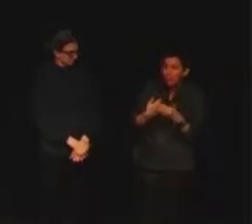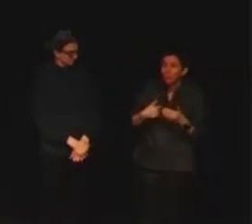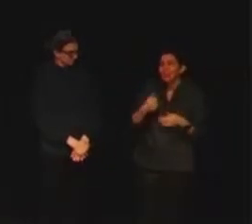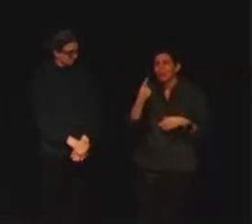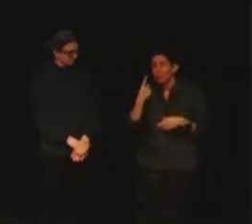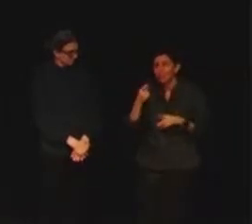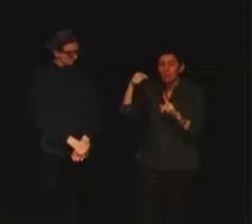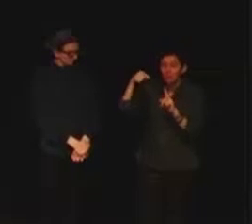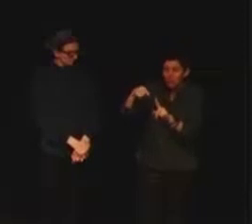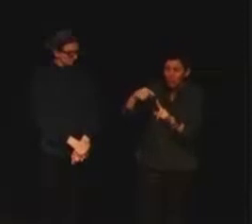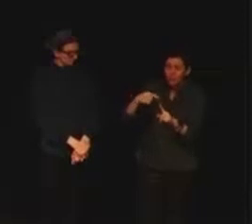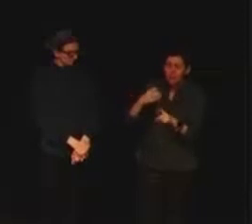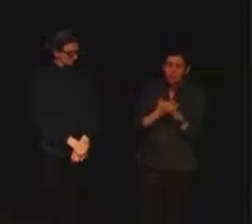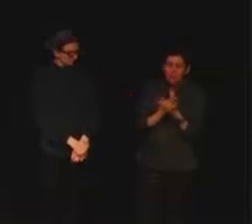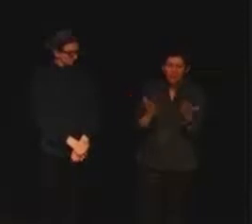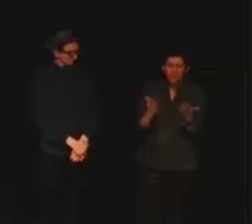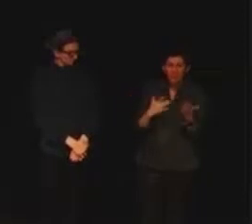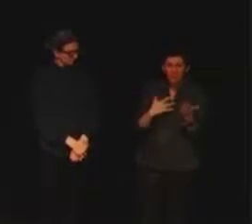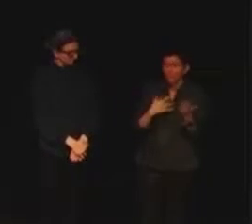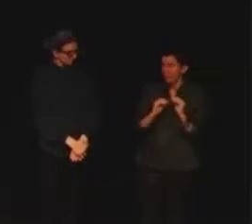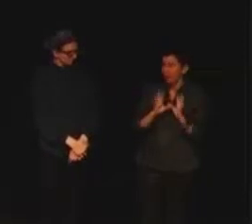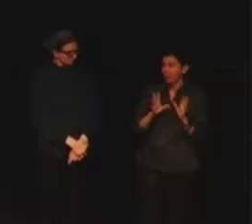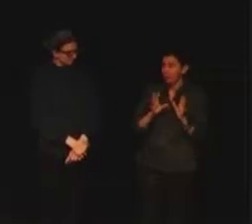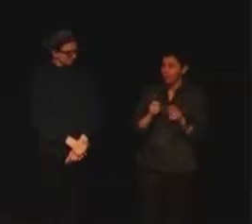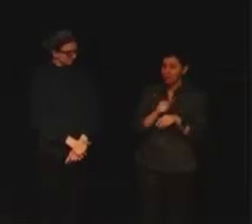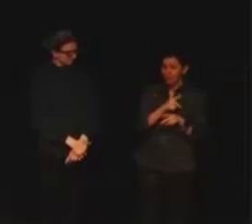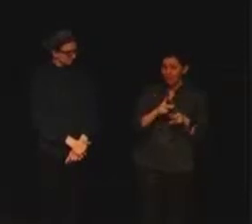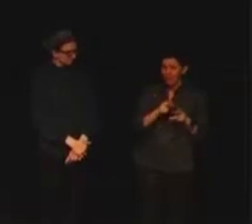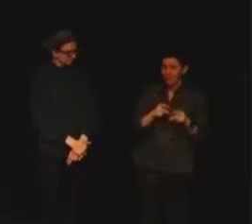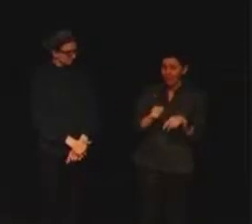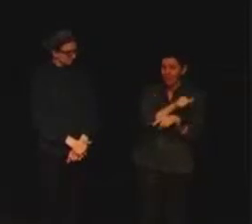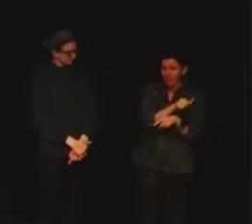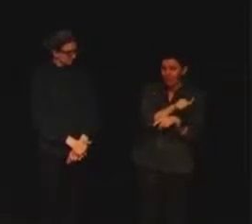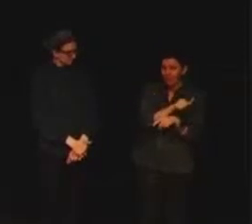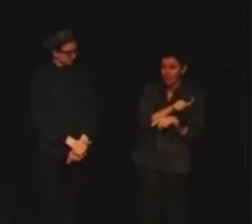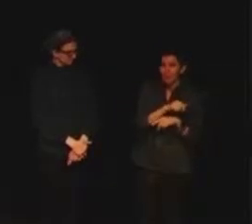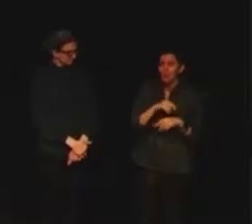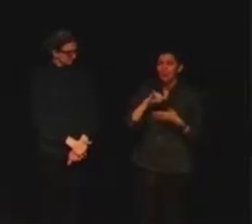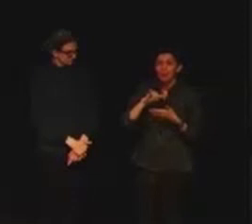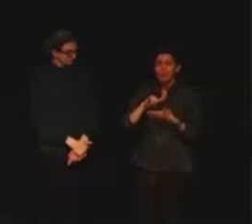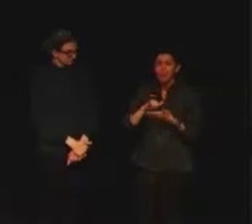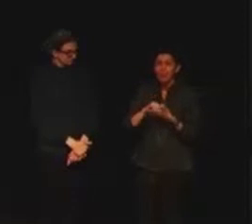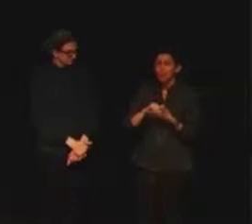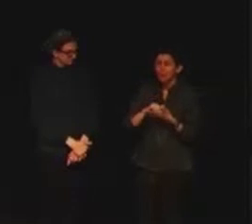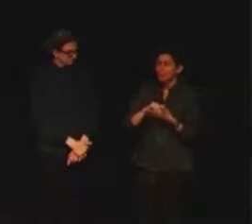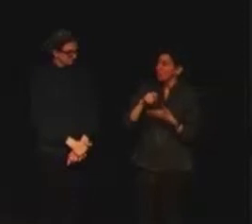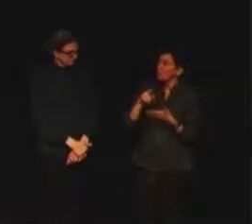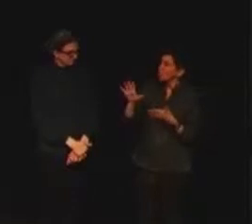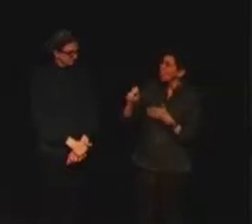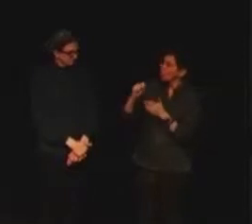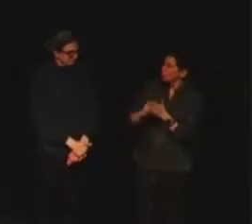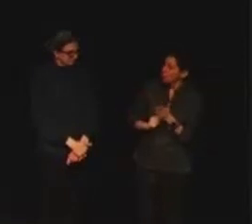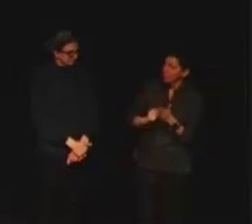maybe over-explaining, mm-hmm. but I felt like that was kind of the thesis of the script that you had handed me. It was this